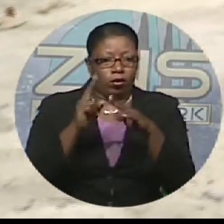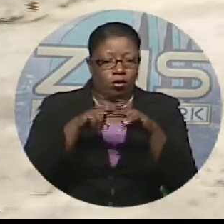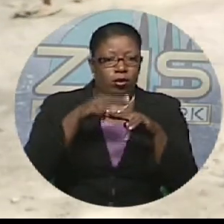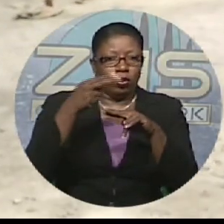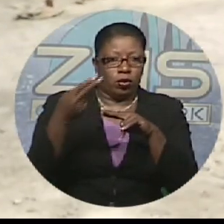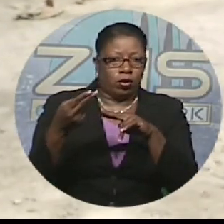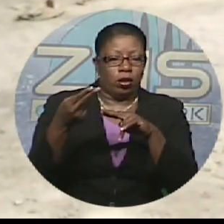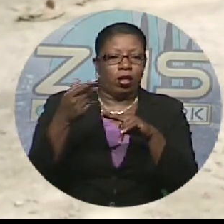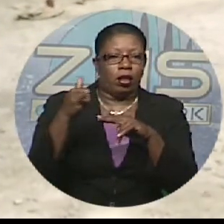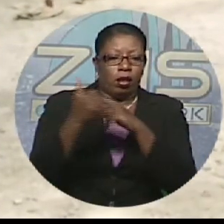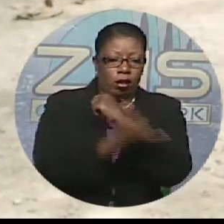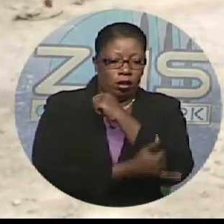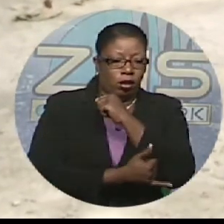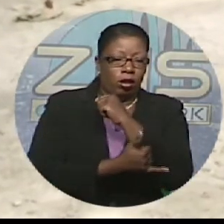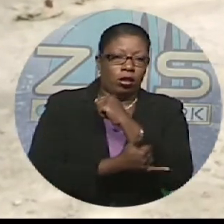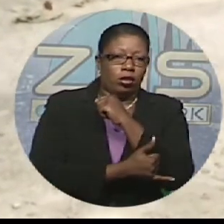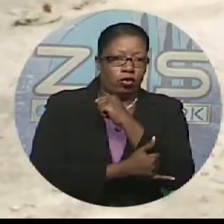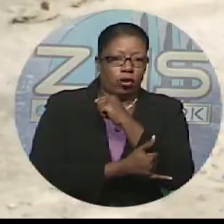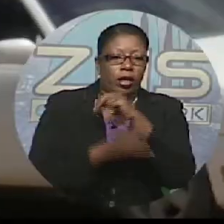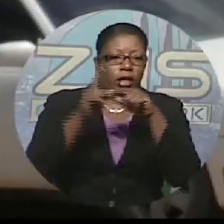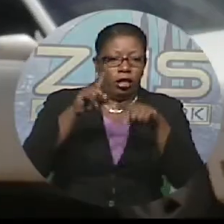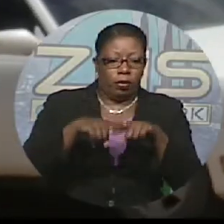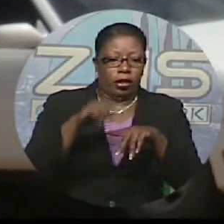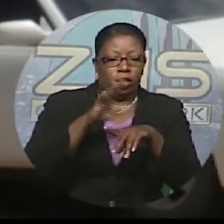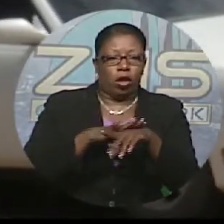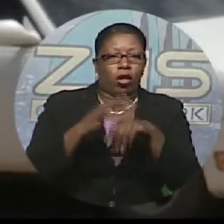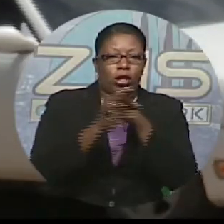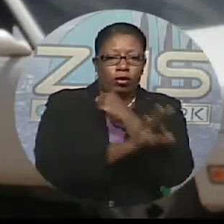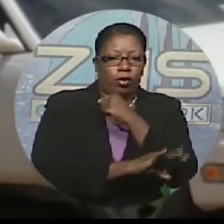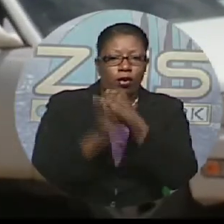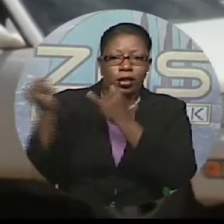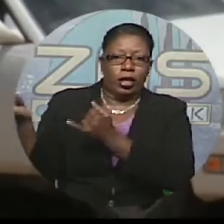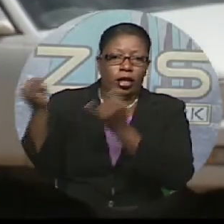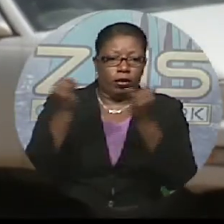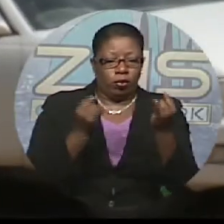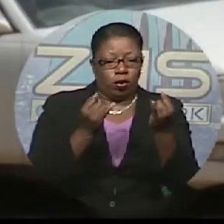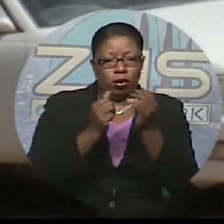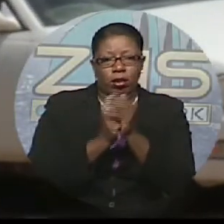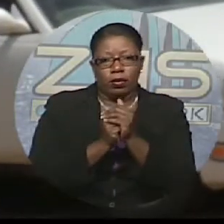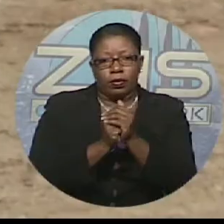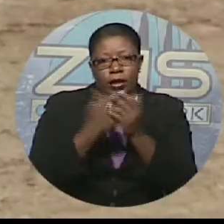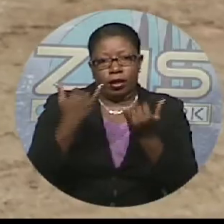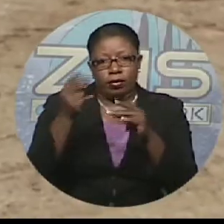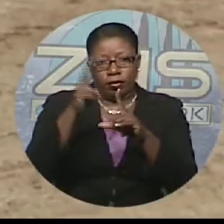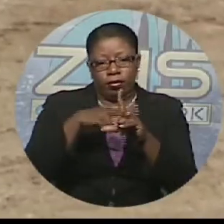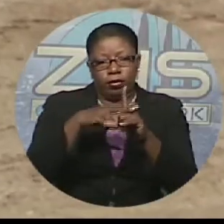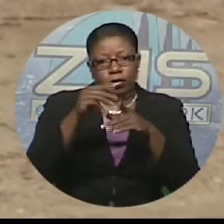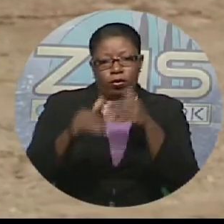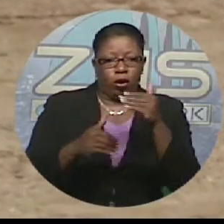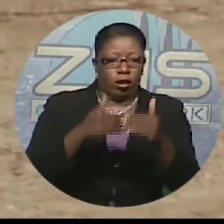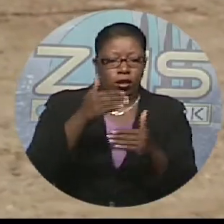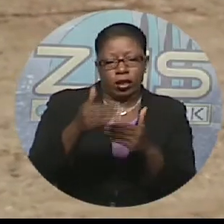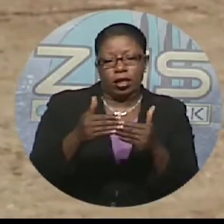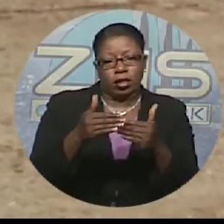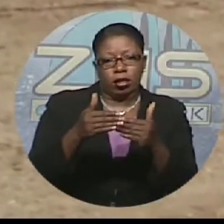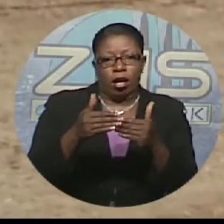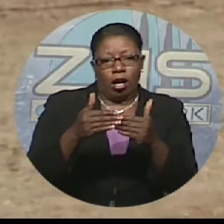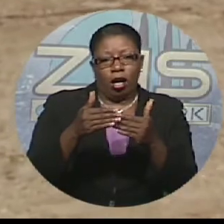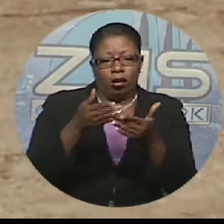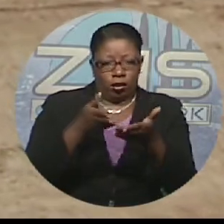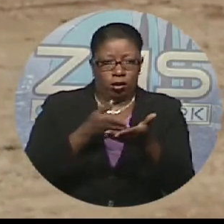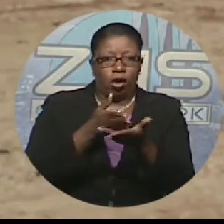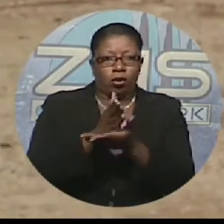country's dependence on foreign imports. Davis noted, meantime, that application processes are going smoothly, with the